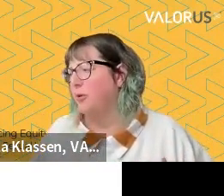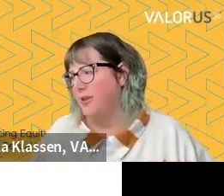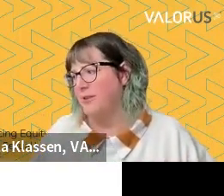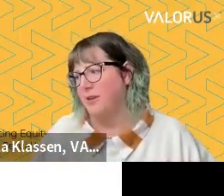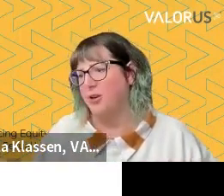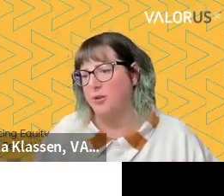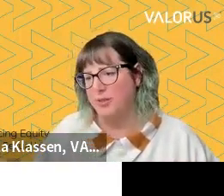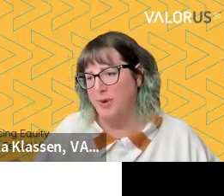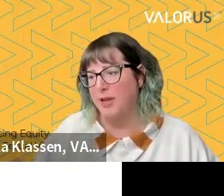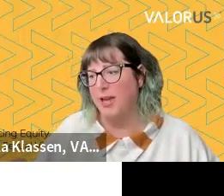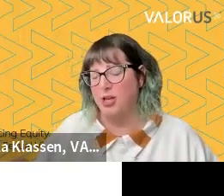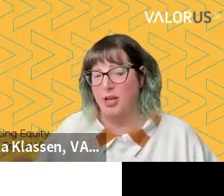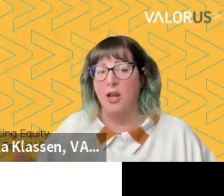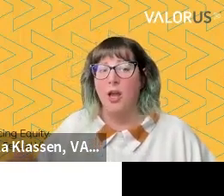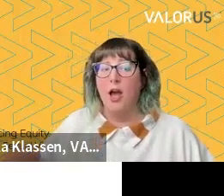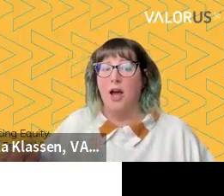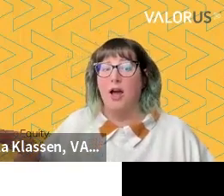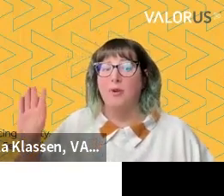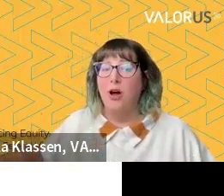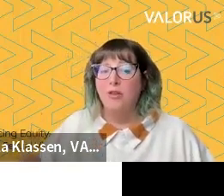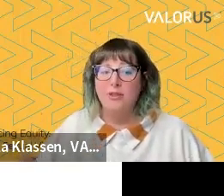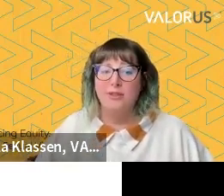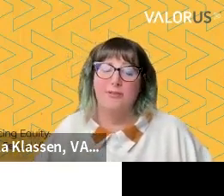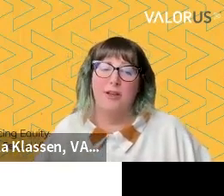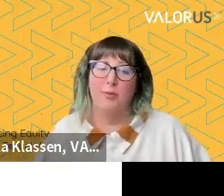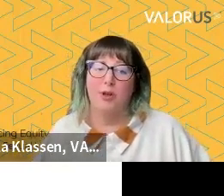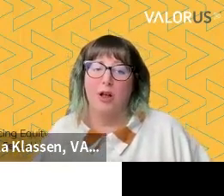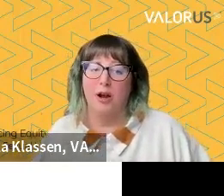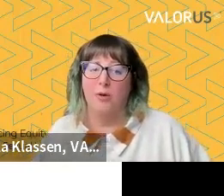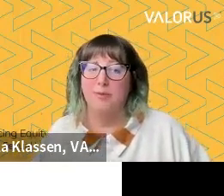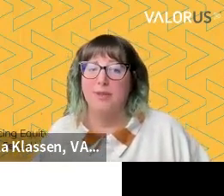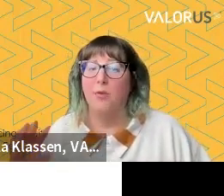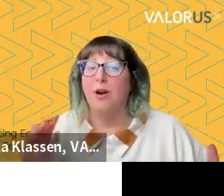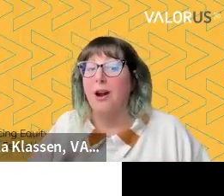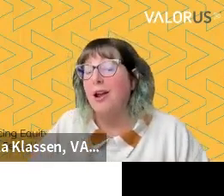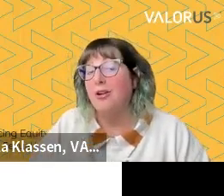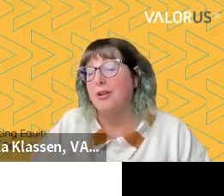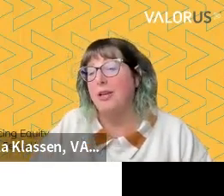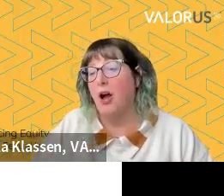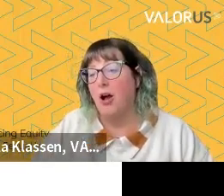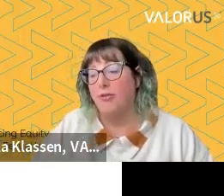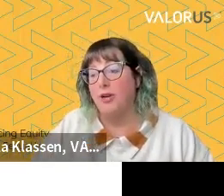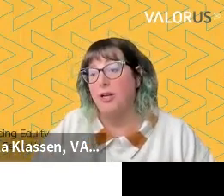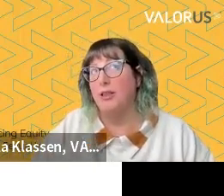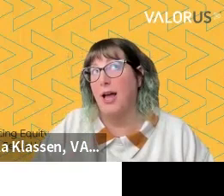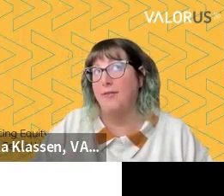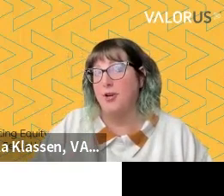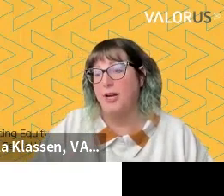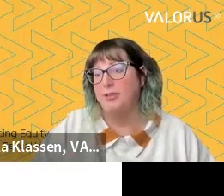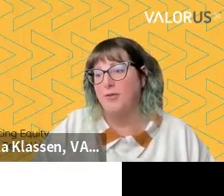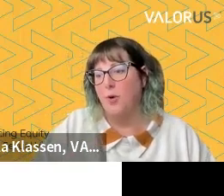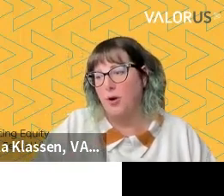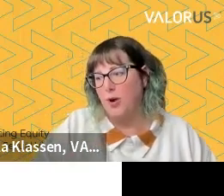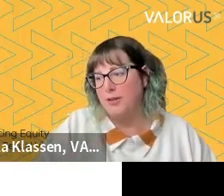just before this. It's our newest publication. So all of this is available on our website. We're not currently offering